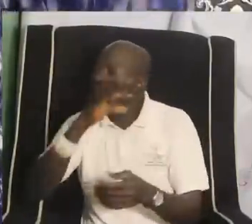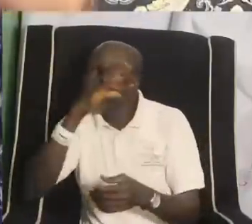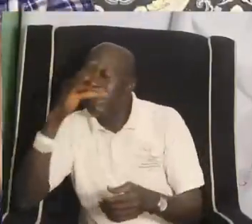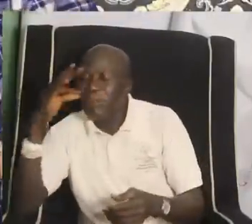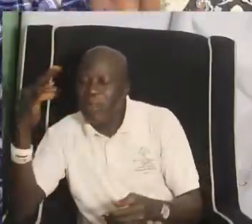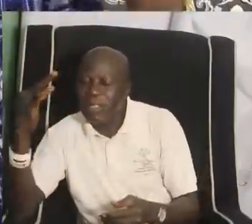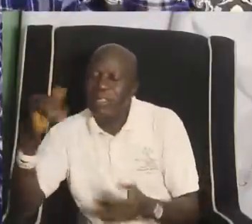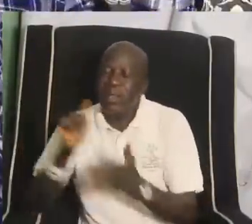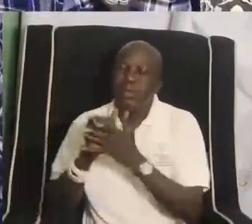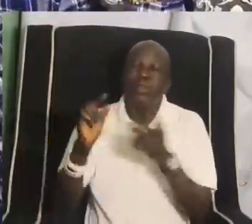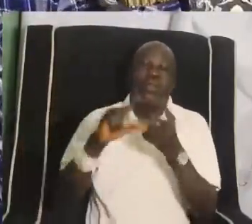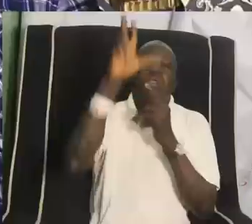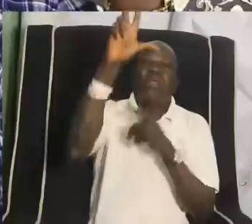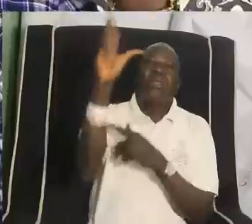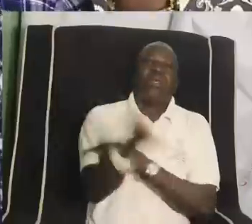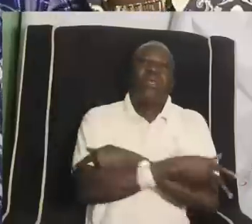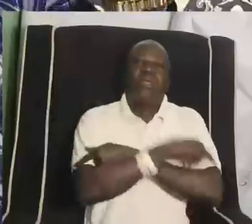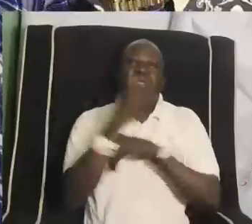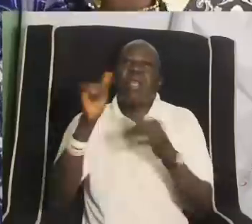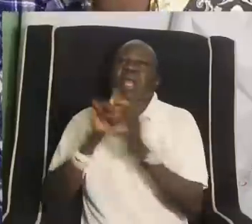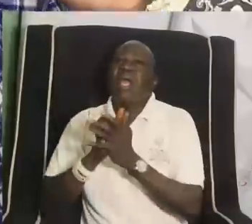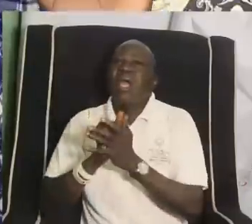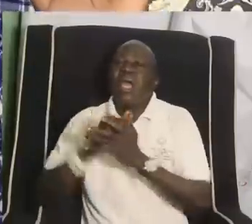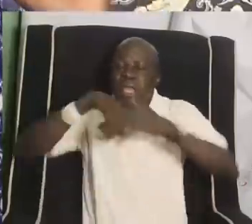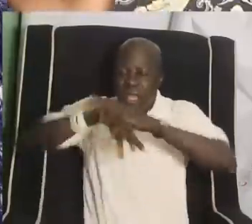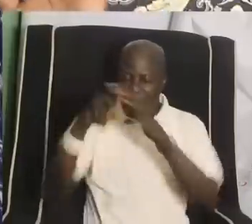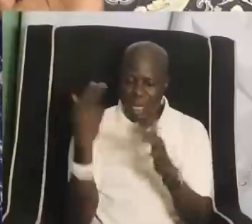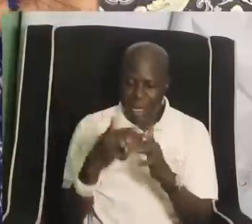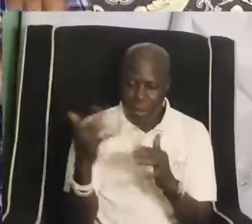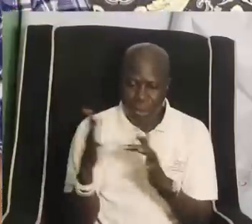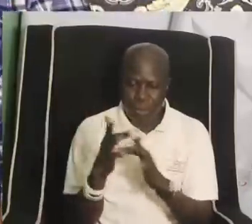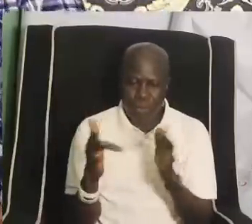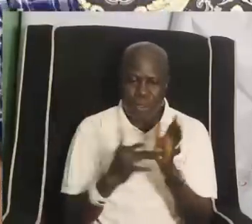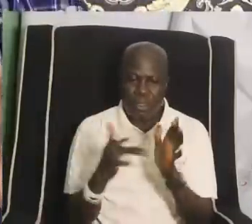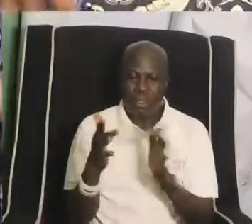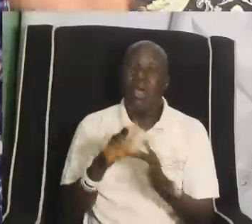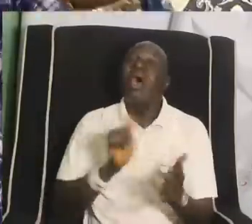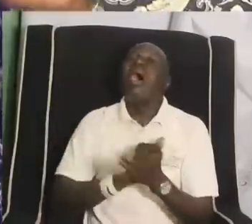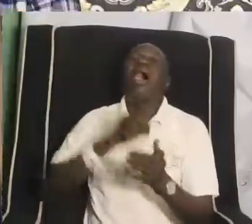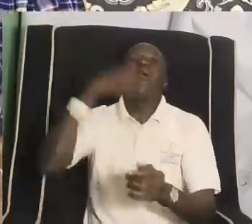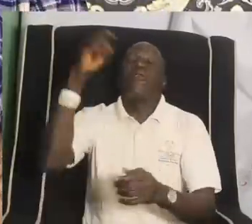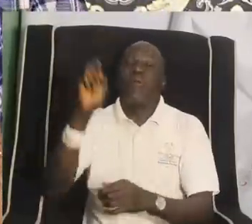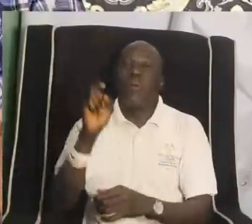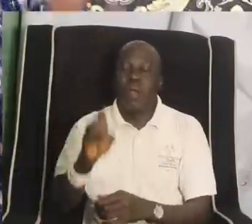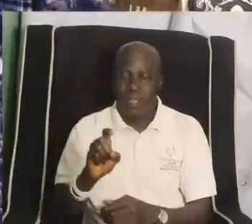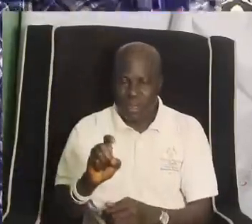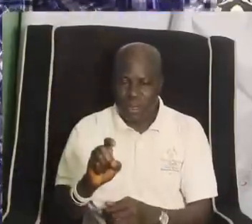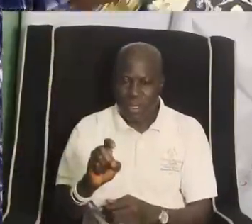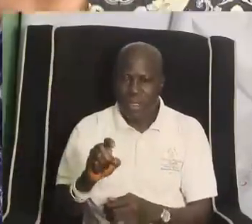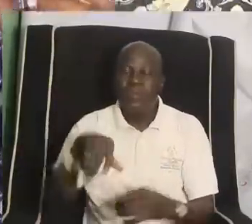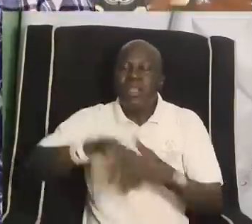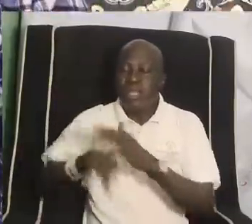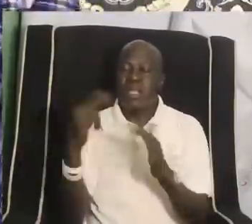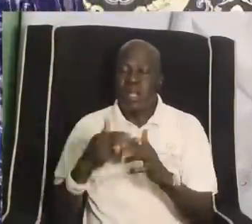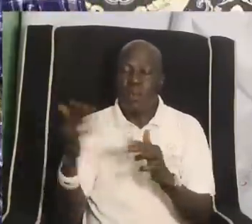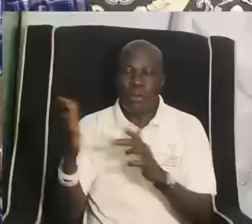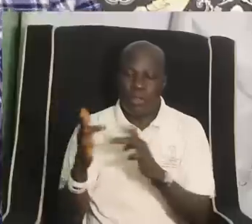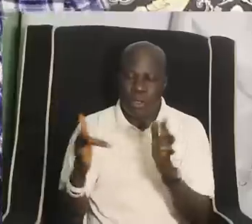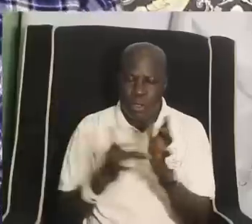today. Because of these 3 days fasting and prayer, in the name of